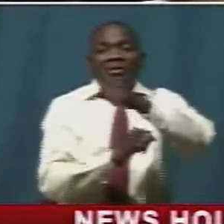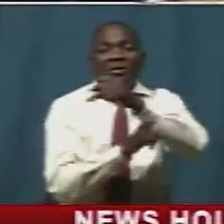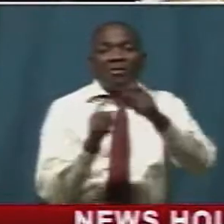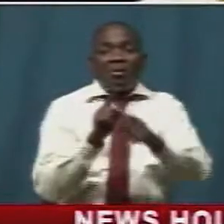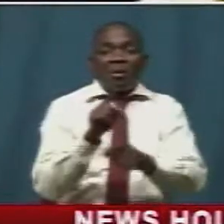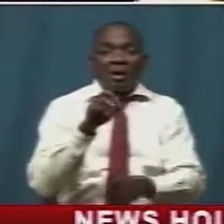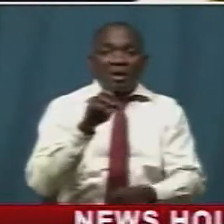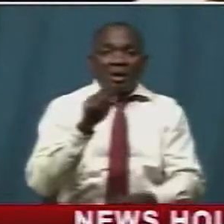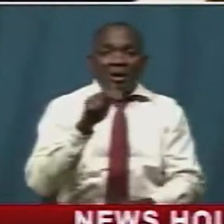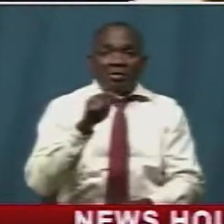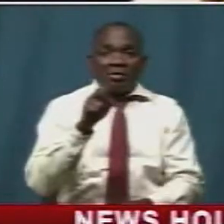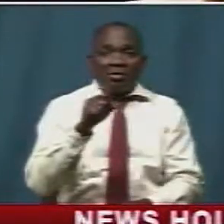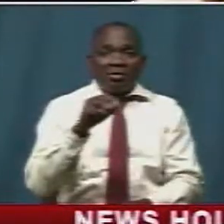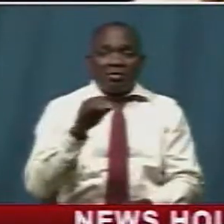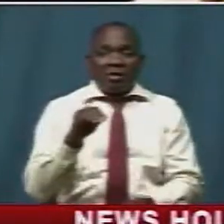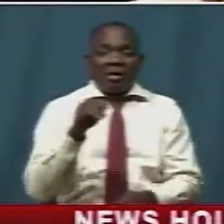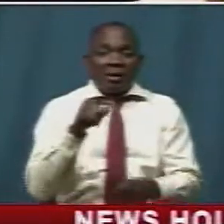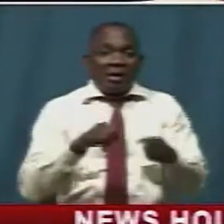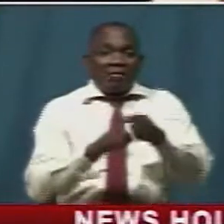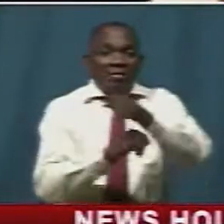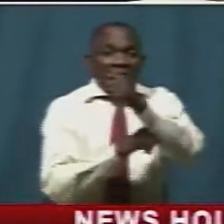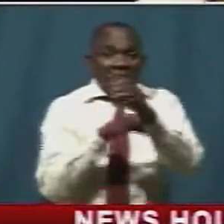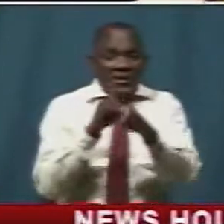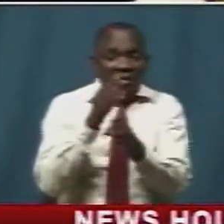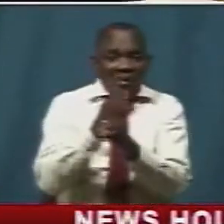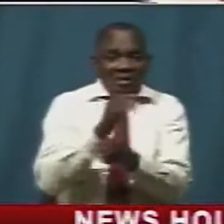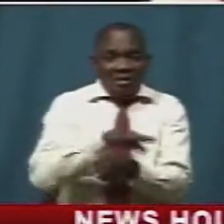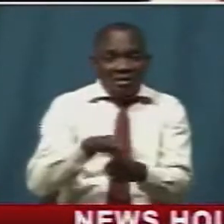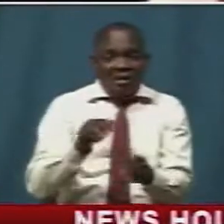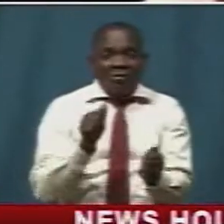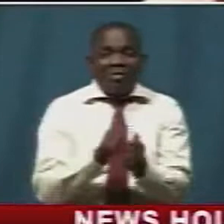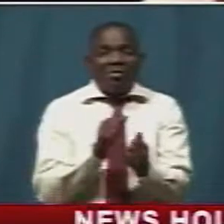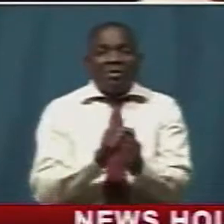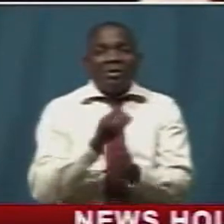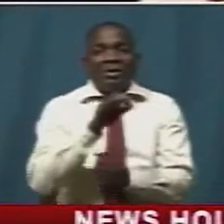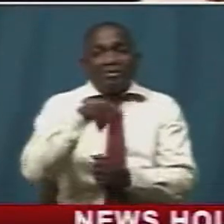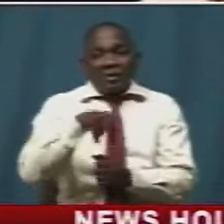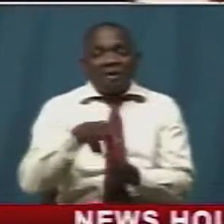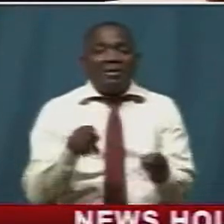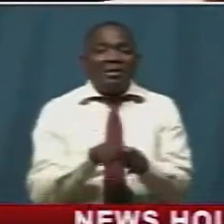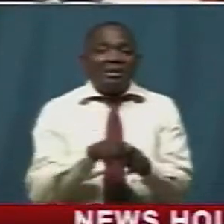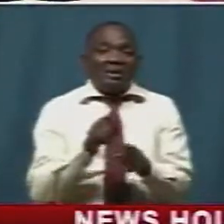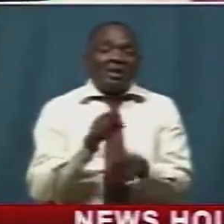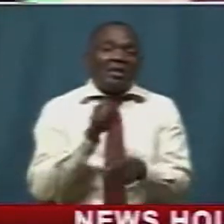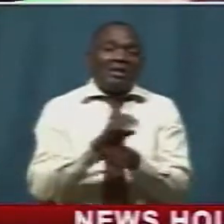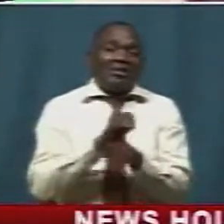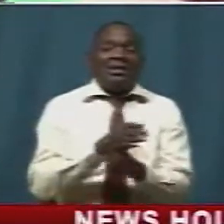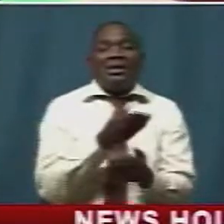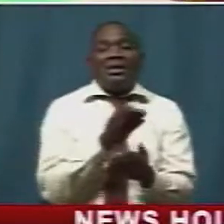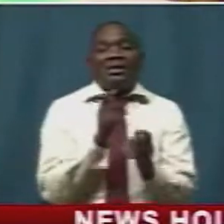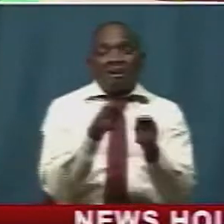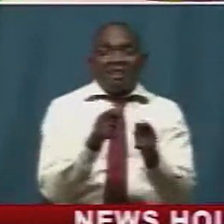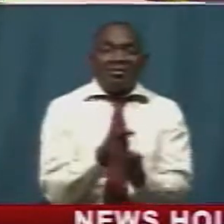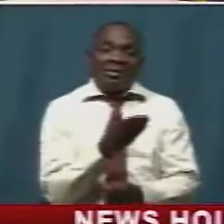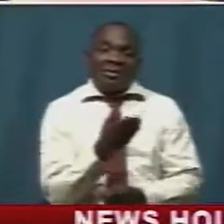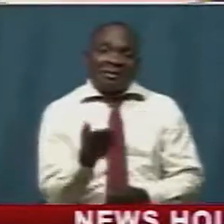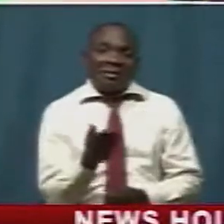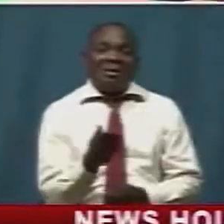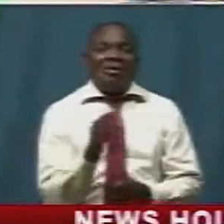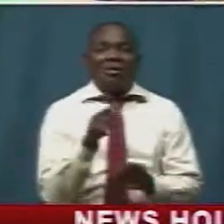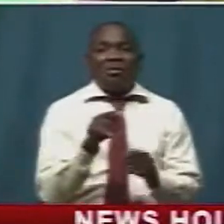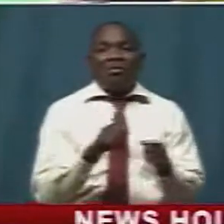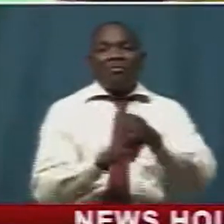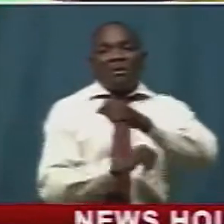Dansuman. Makers Disabilities Foundation takes care of children with cerebral palsy. She again donated some items to